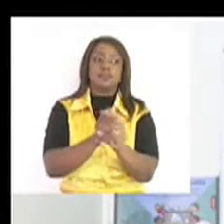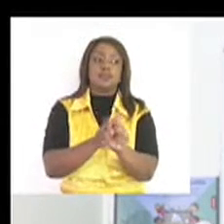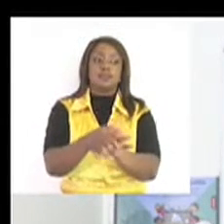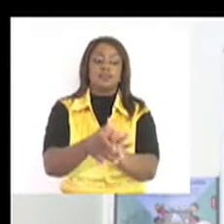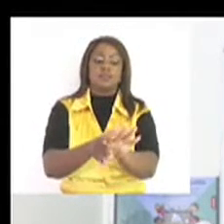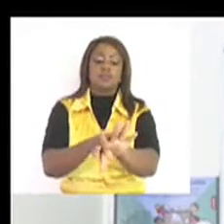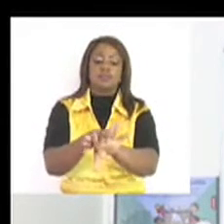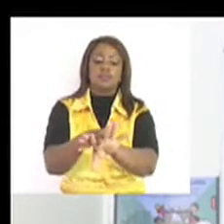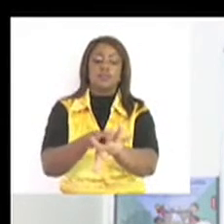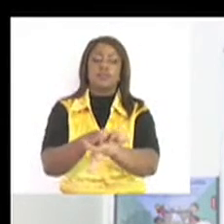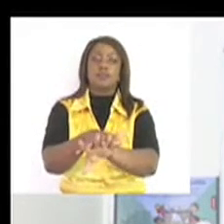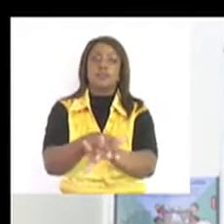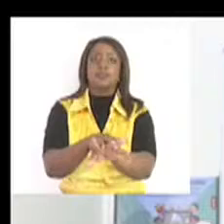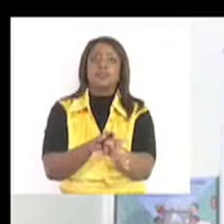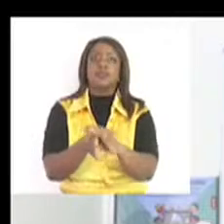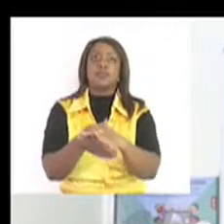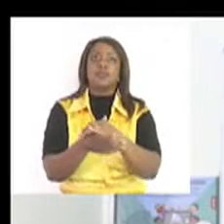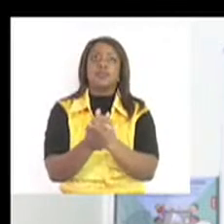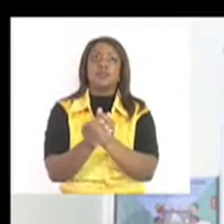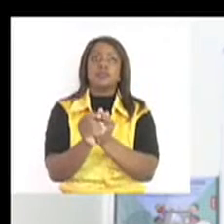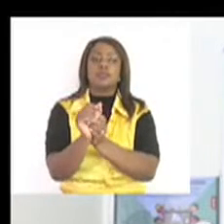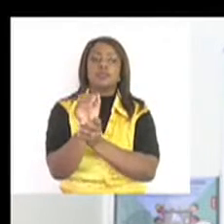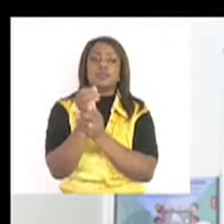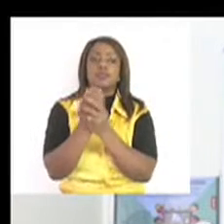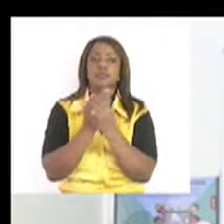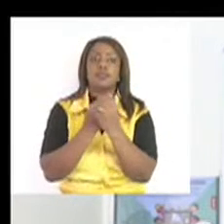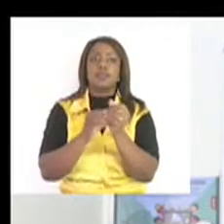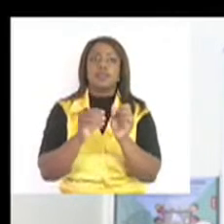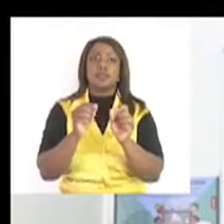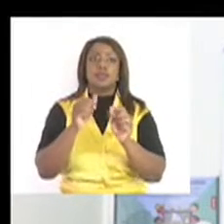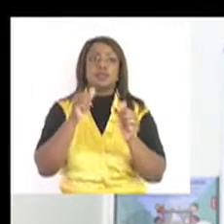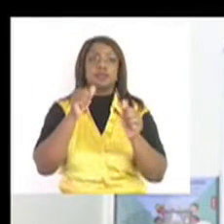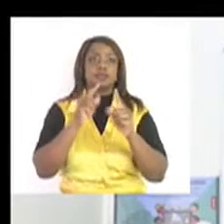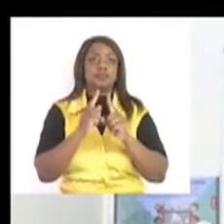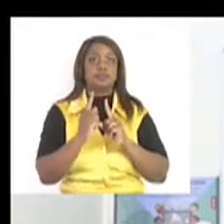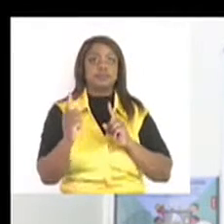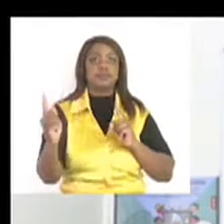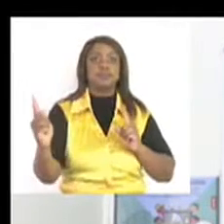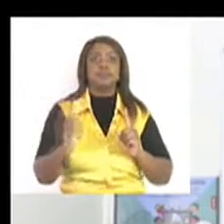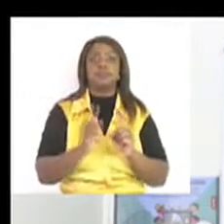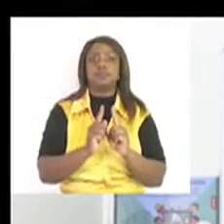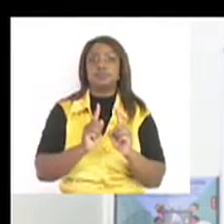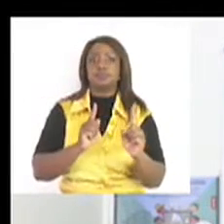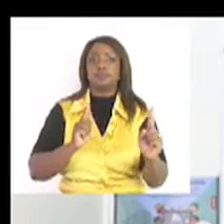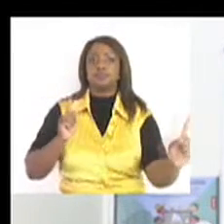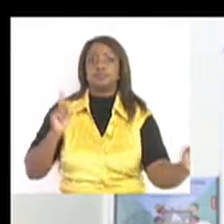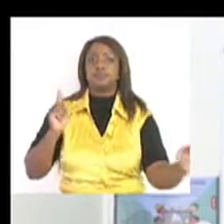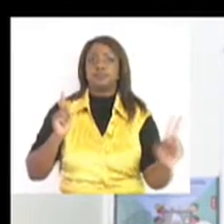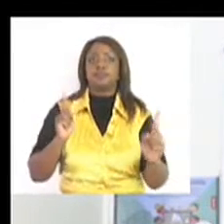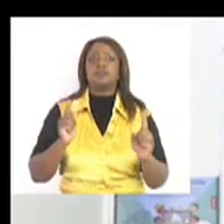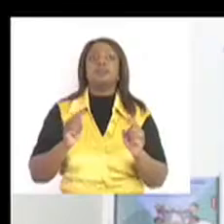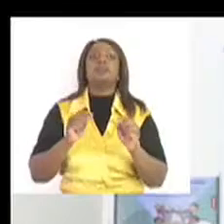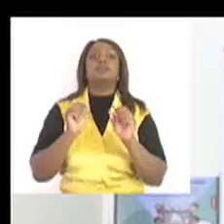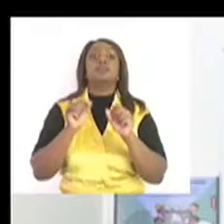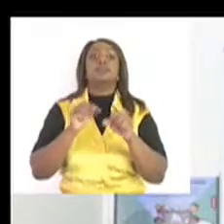are sanitized, observing the social distance by stretching out.